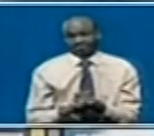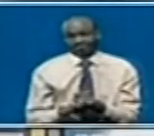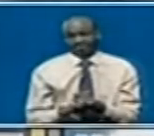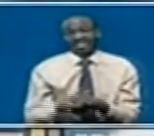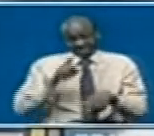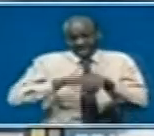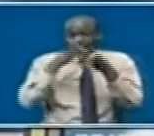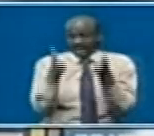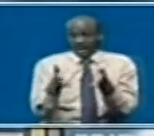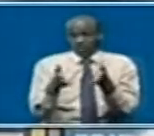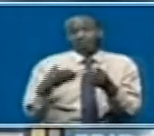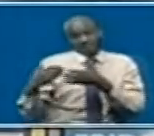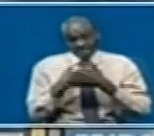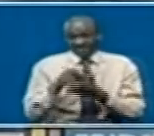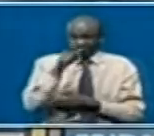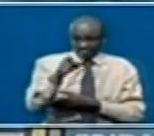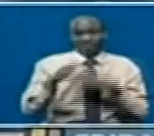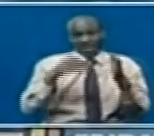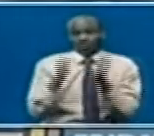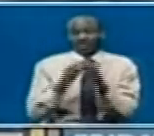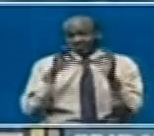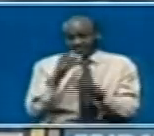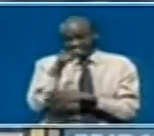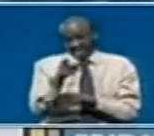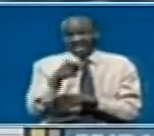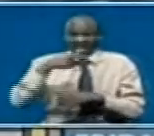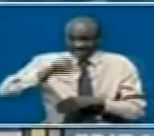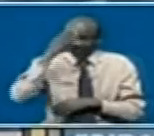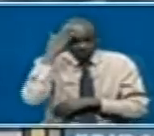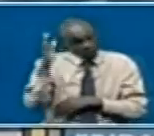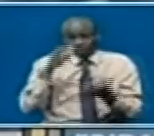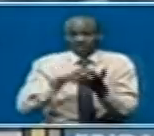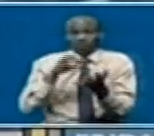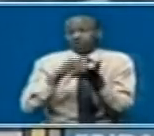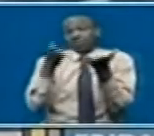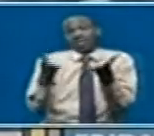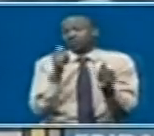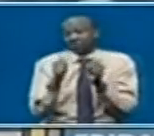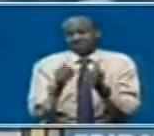In the meantime, baby Ethan plays with the family, oblivious of the situation at hand.